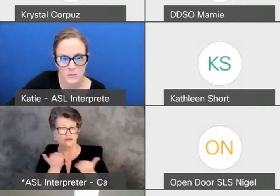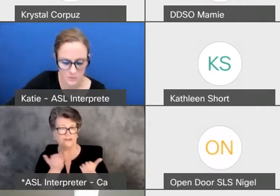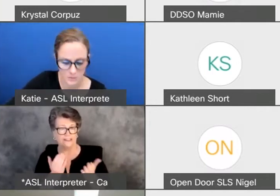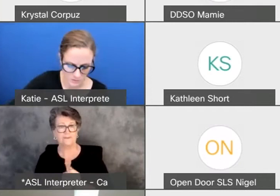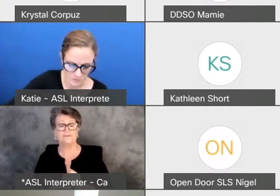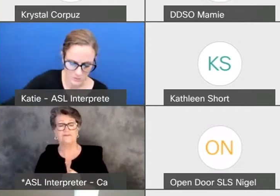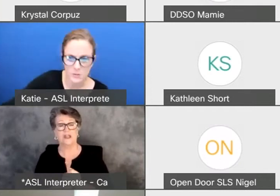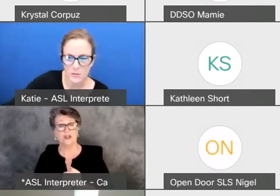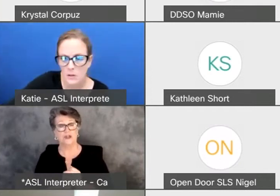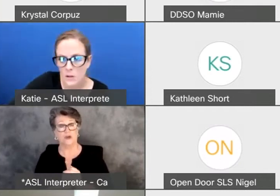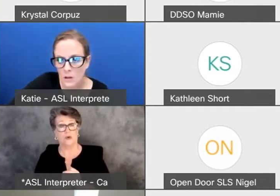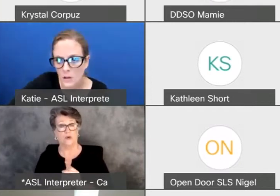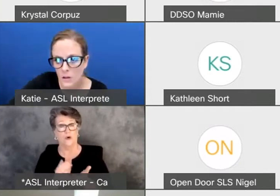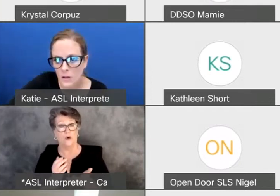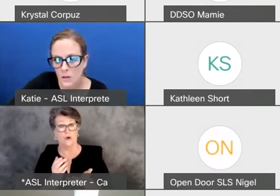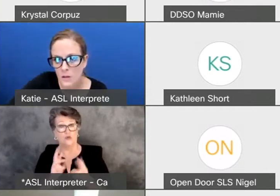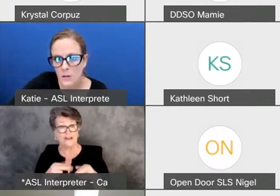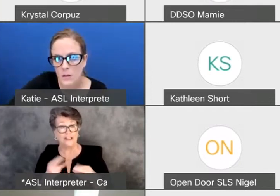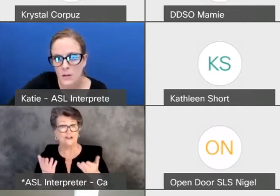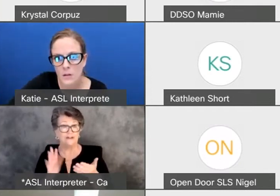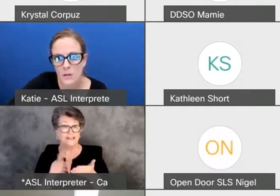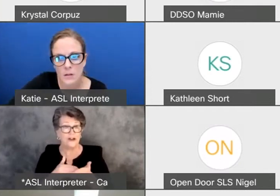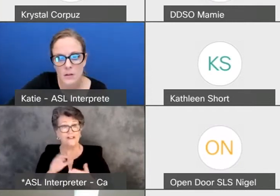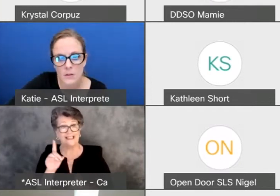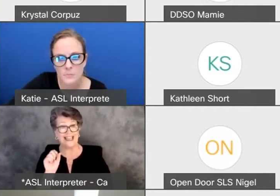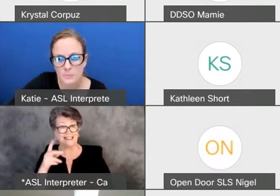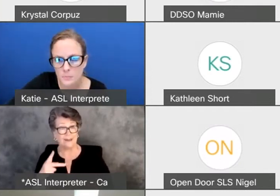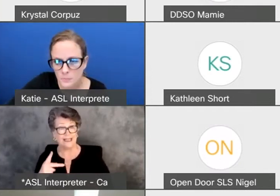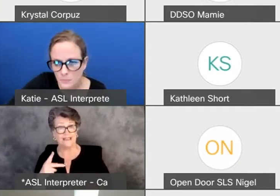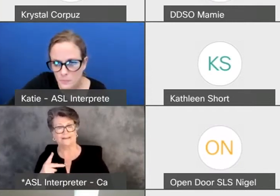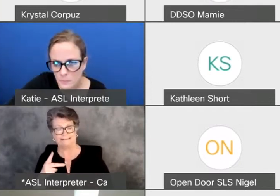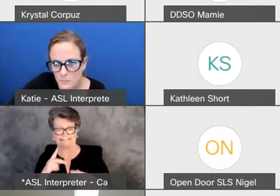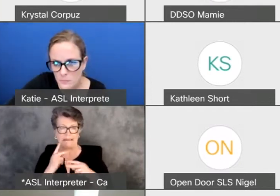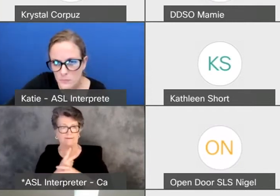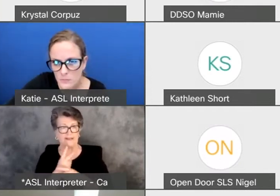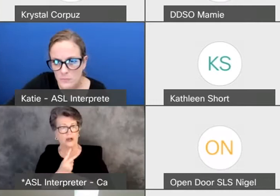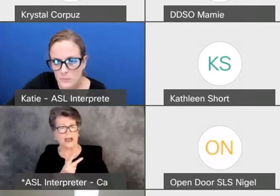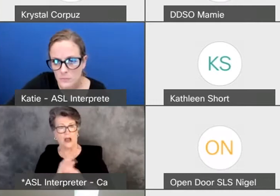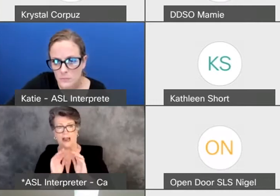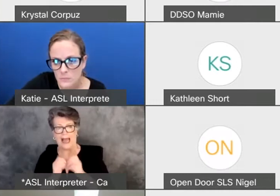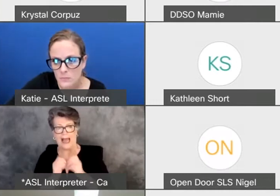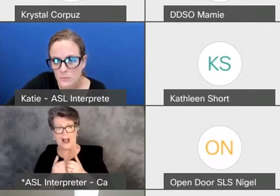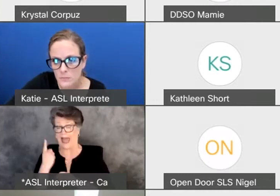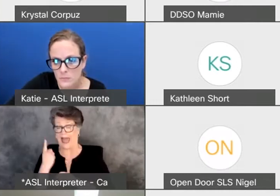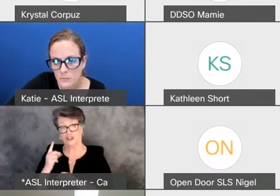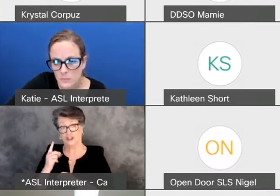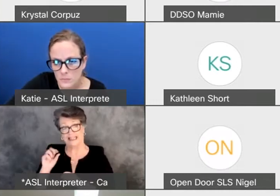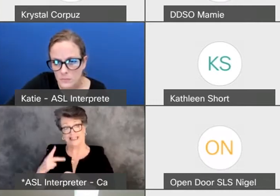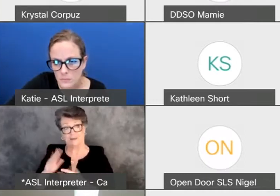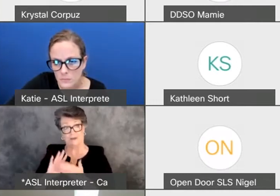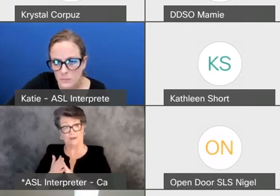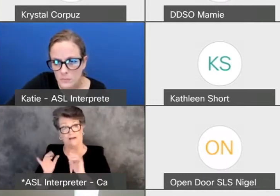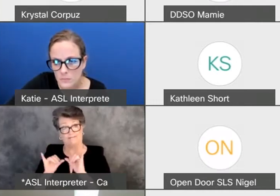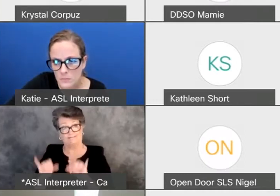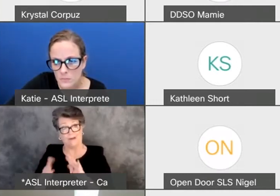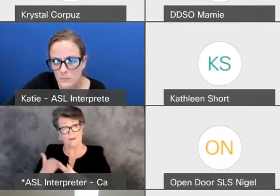center and DSPs. I know we're still not figured out how we're going to operationalize last year's DSP stuff quite yet,